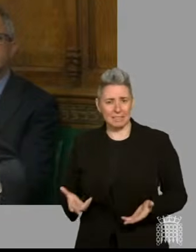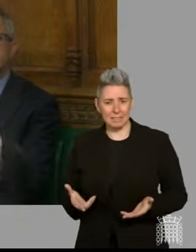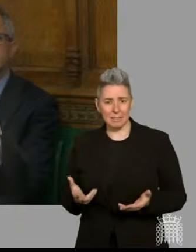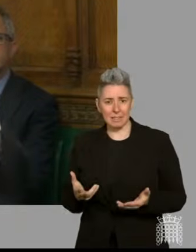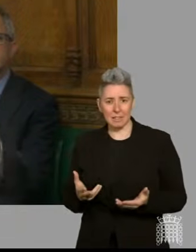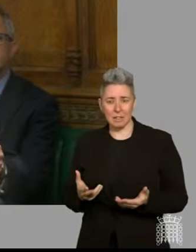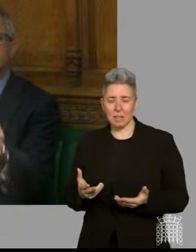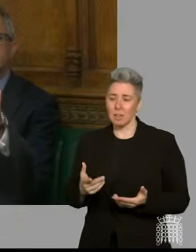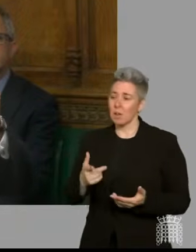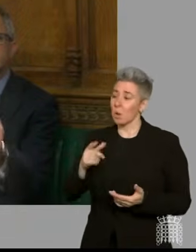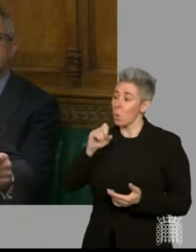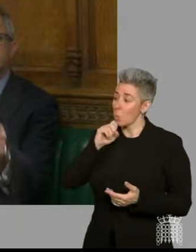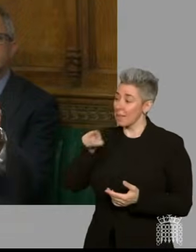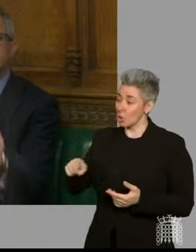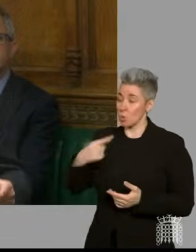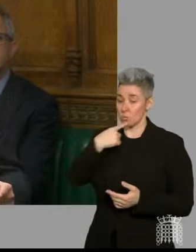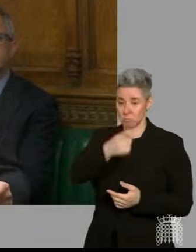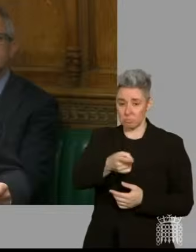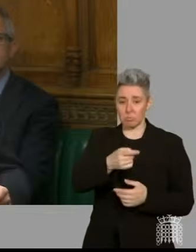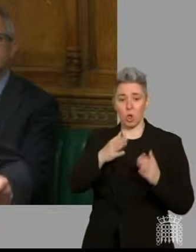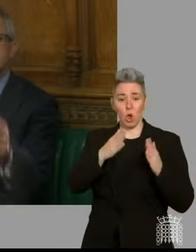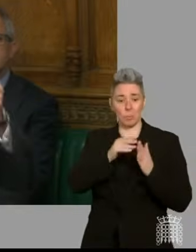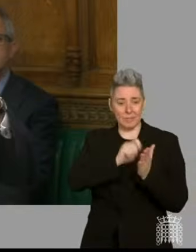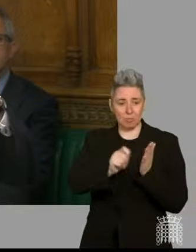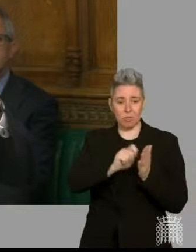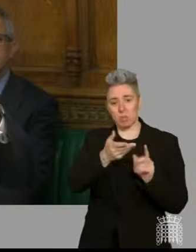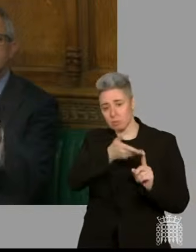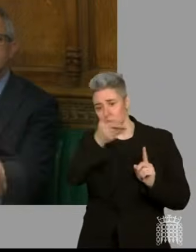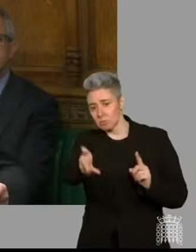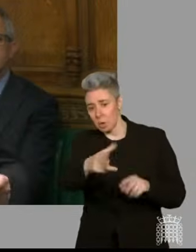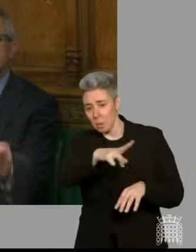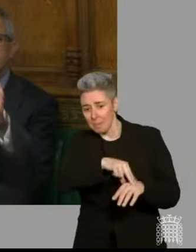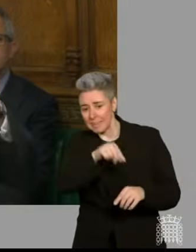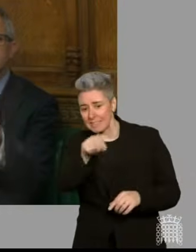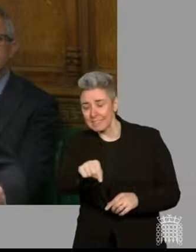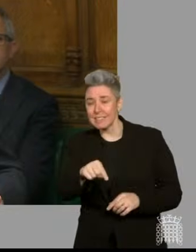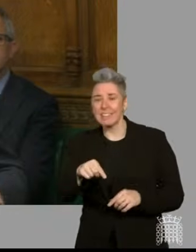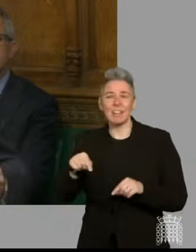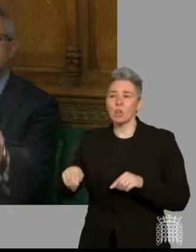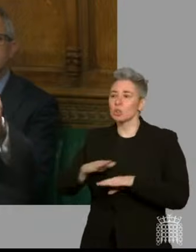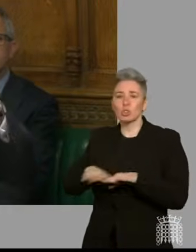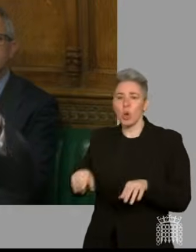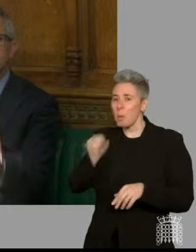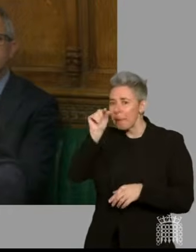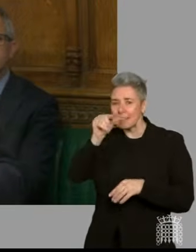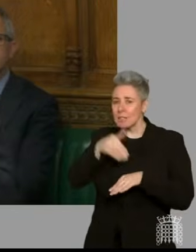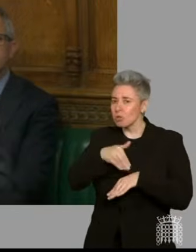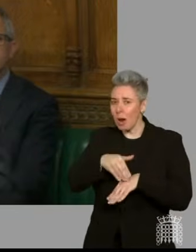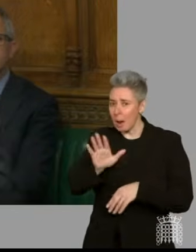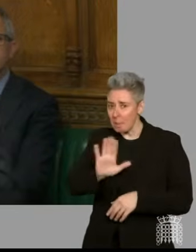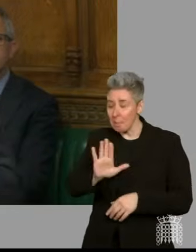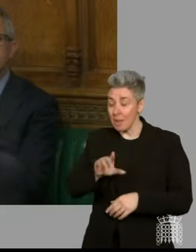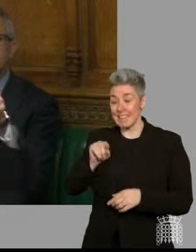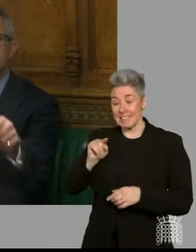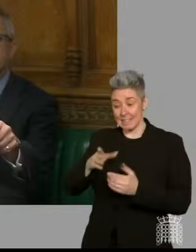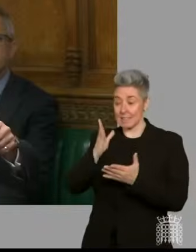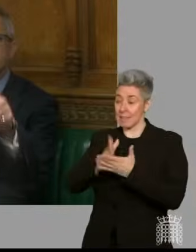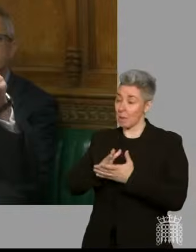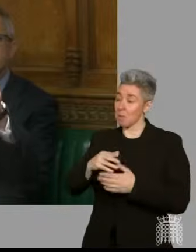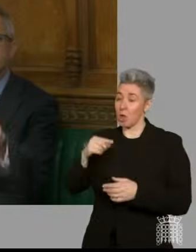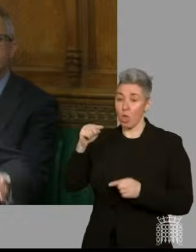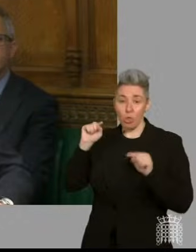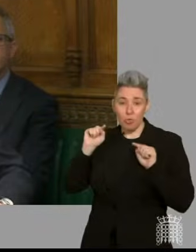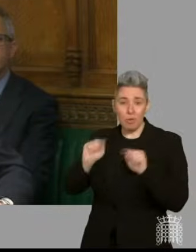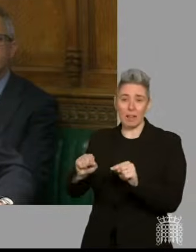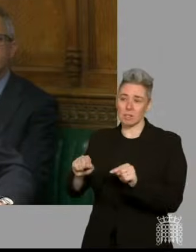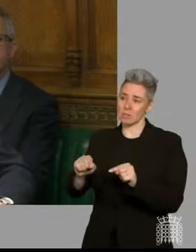police, this is not a petty crime. This is a threat of violence and massive robbery. This should